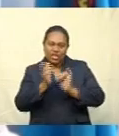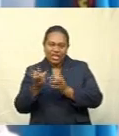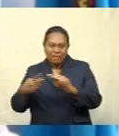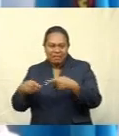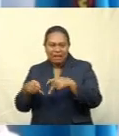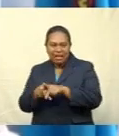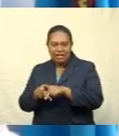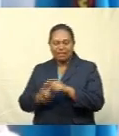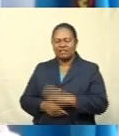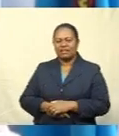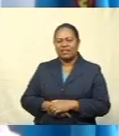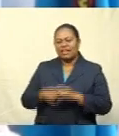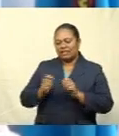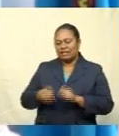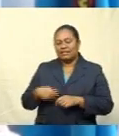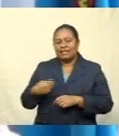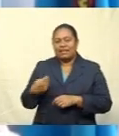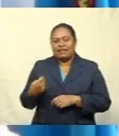next to the old